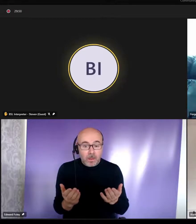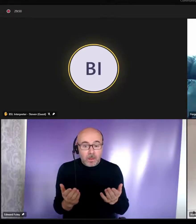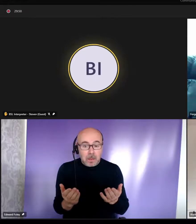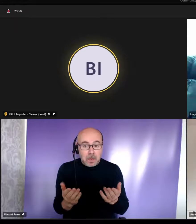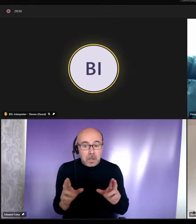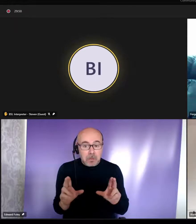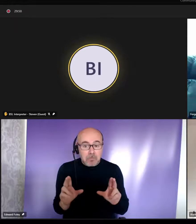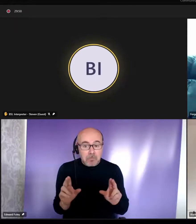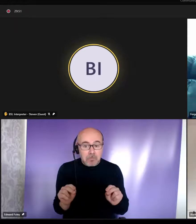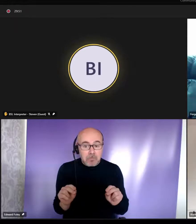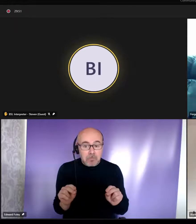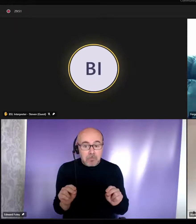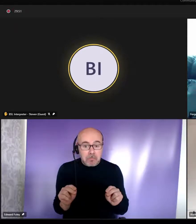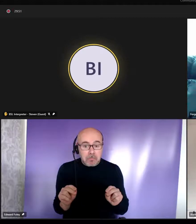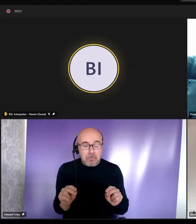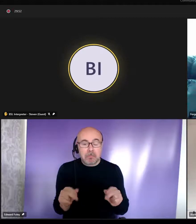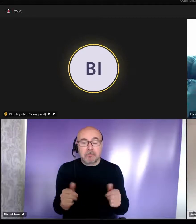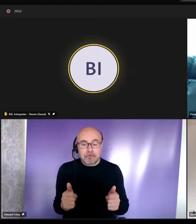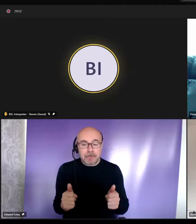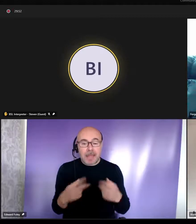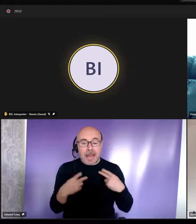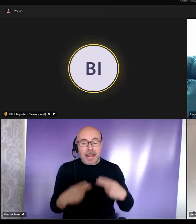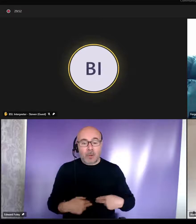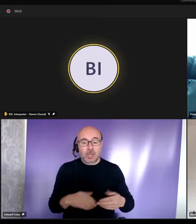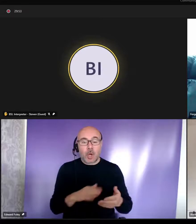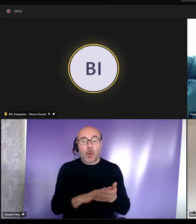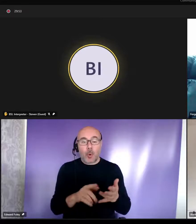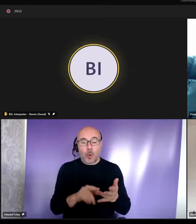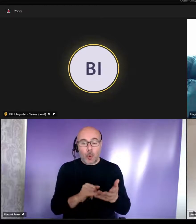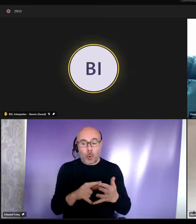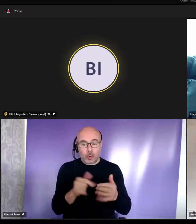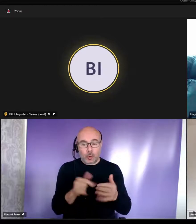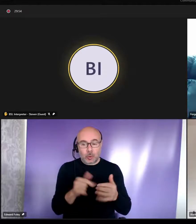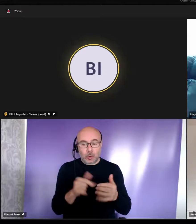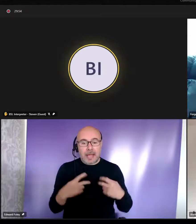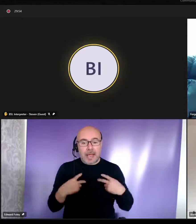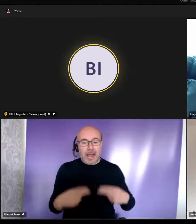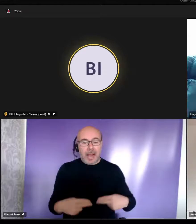No. We have Councillor Hose present. Councillor LeBlanc.